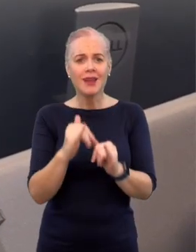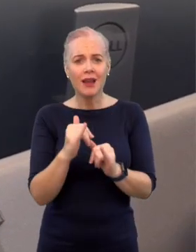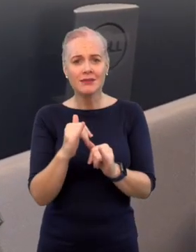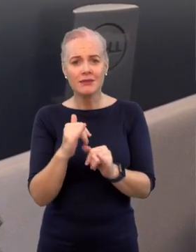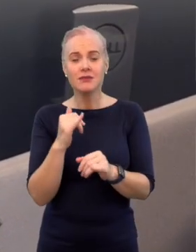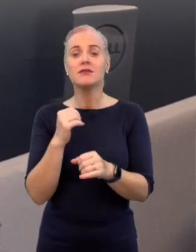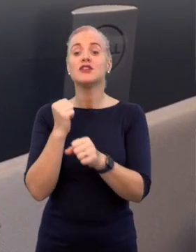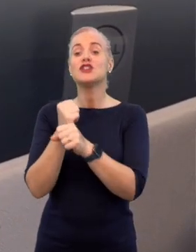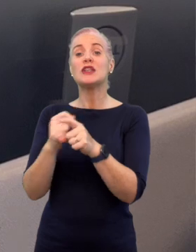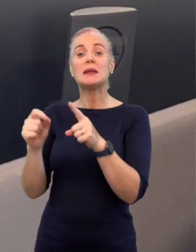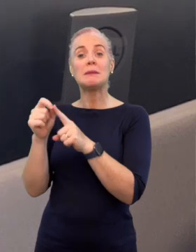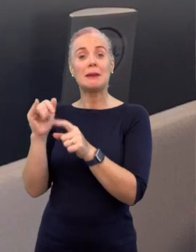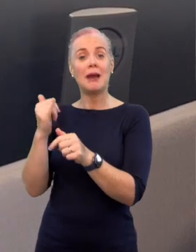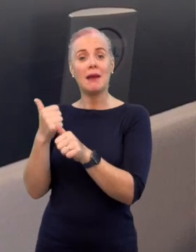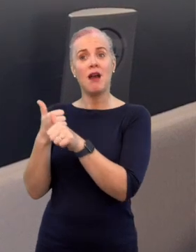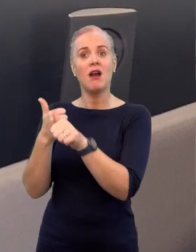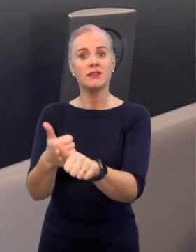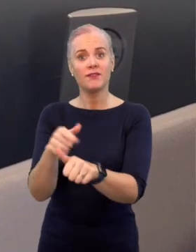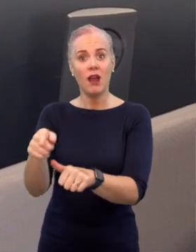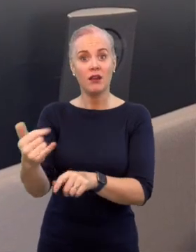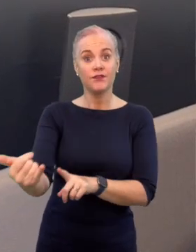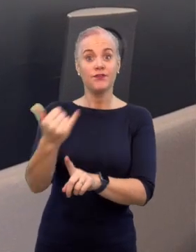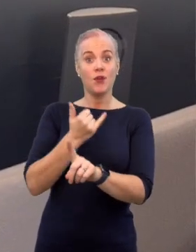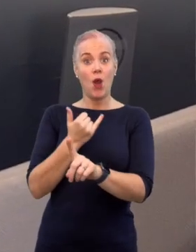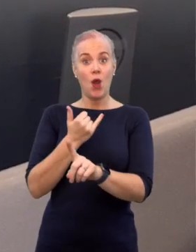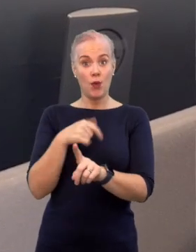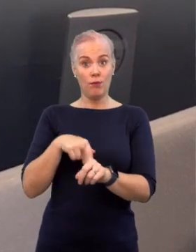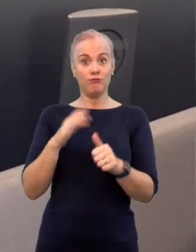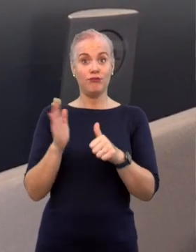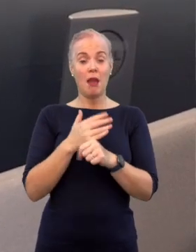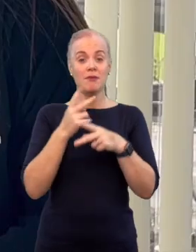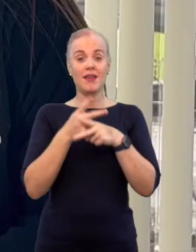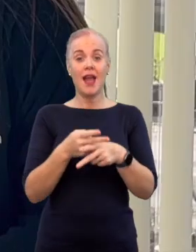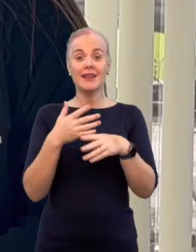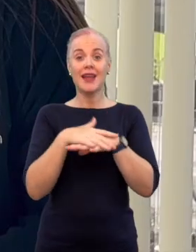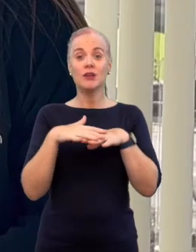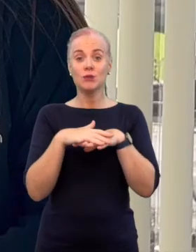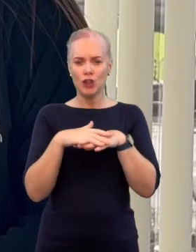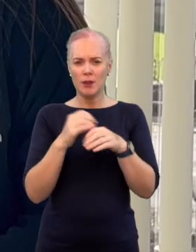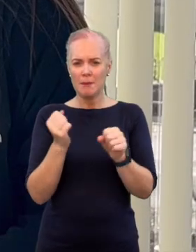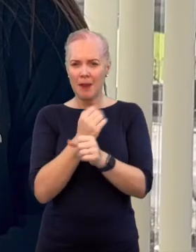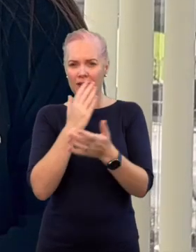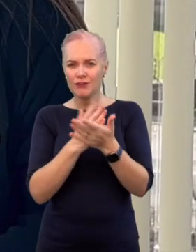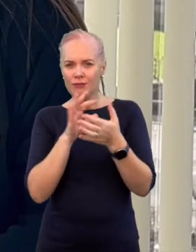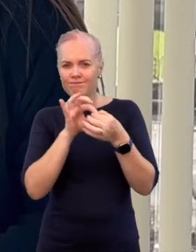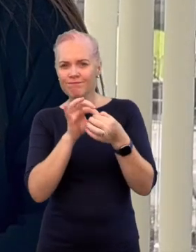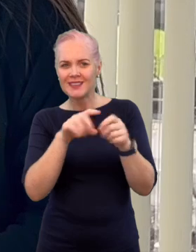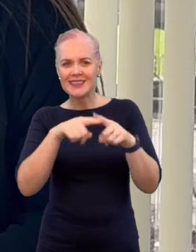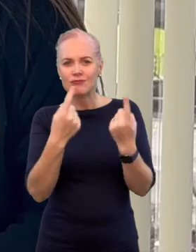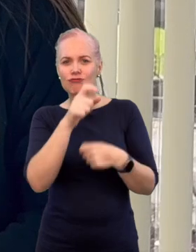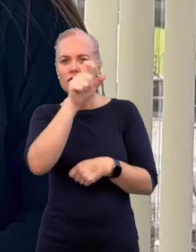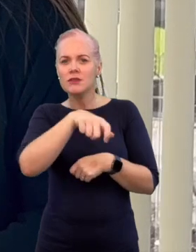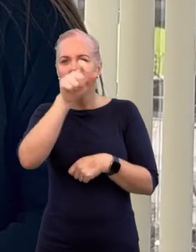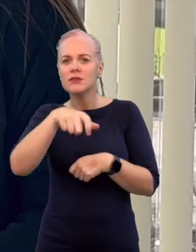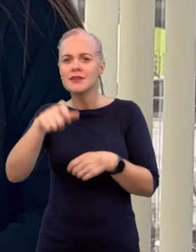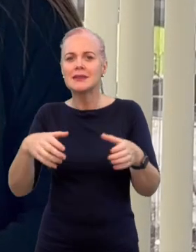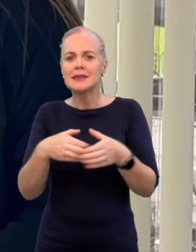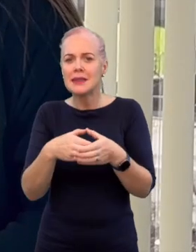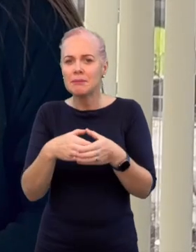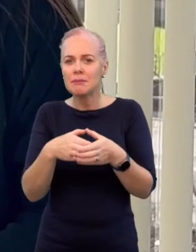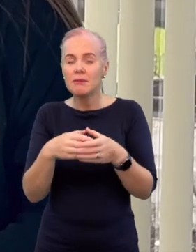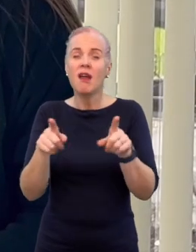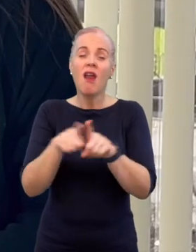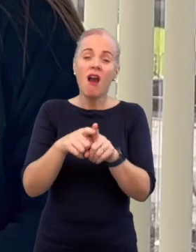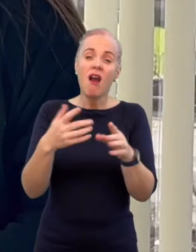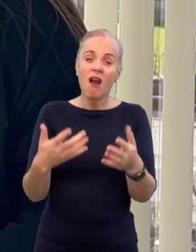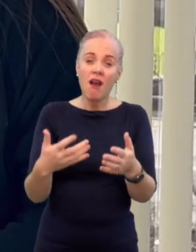them. Patients may be advised by the GP surgery to contact the primary care network in order to arrange speaking to different members of